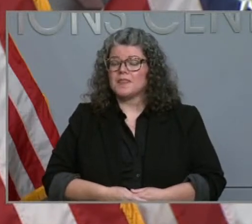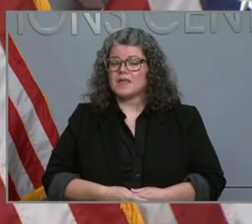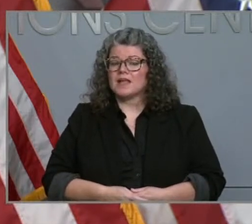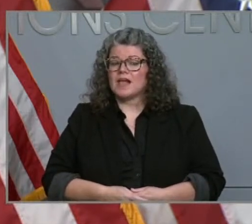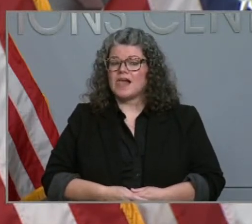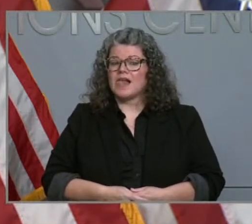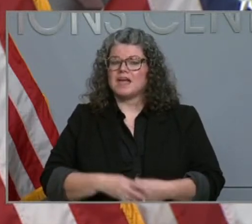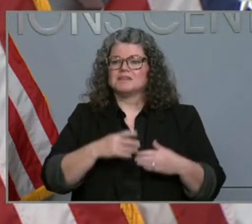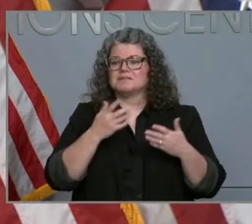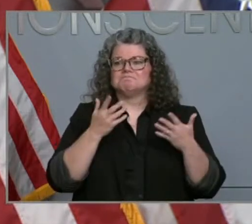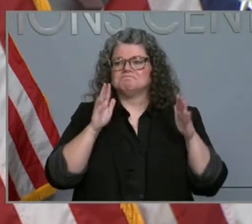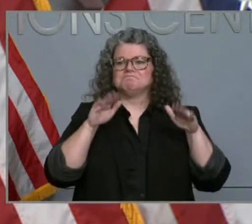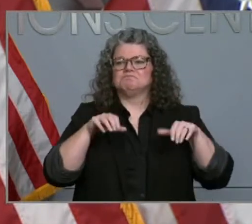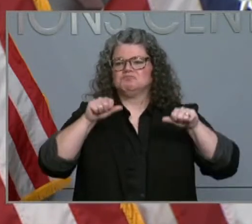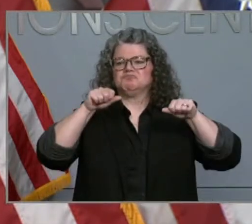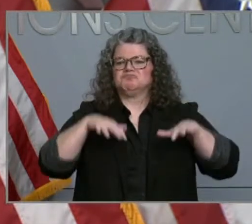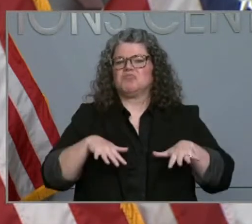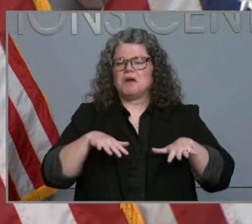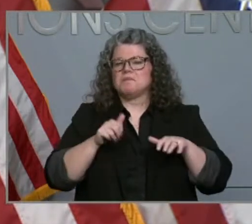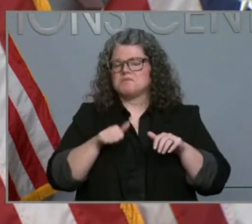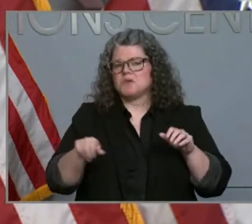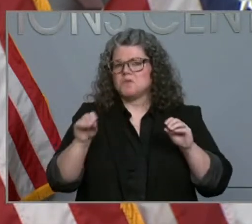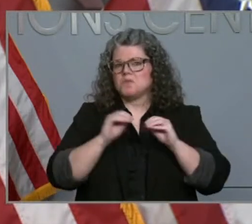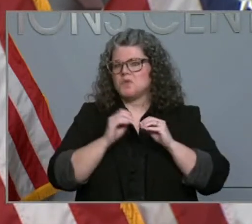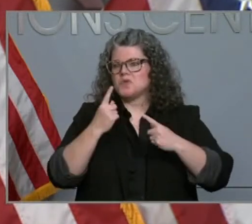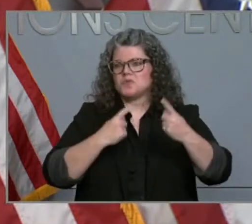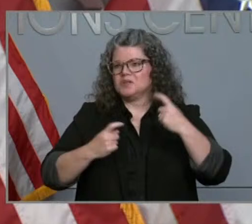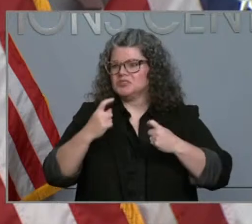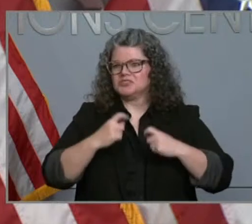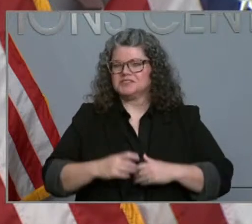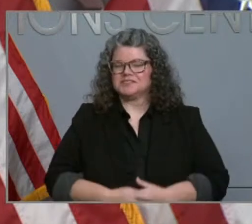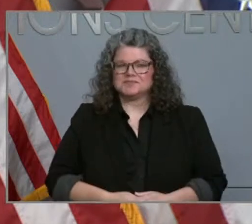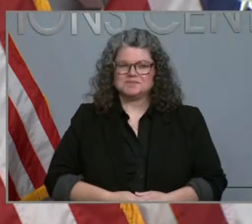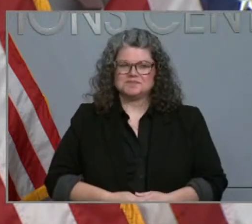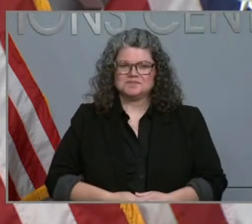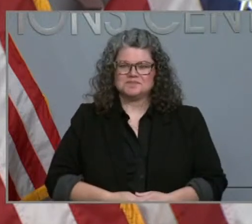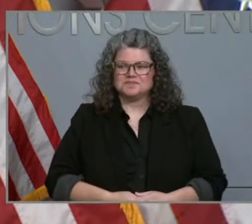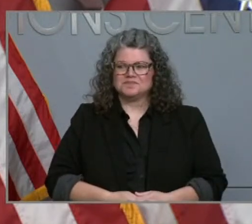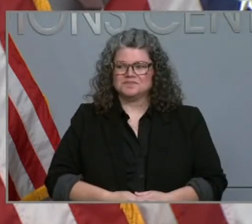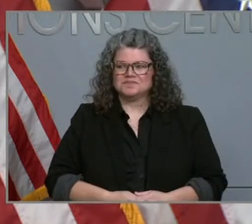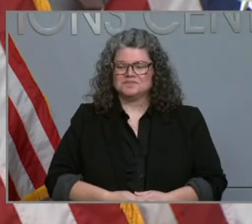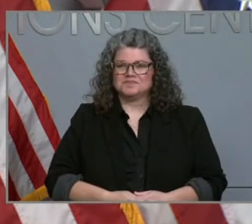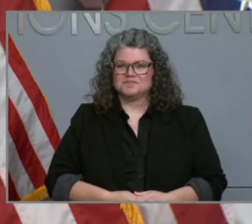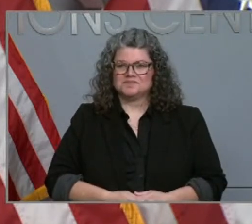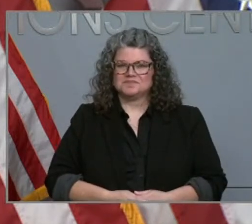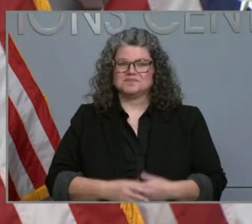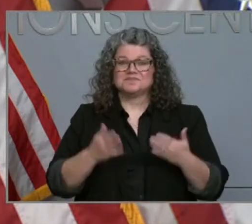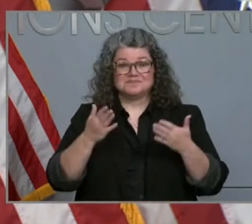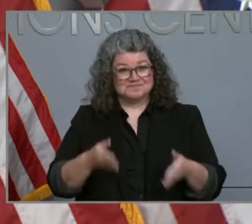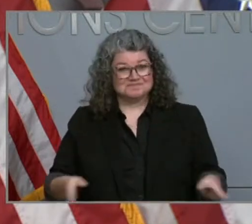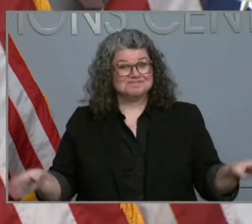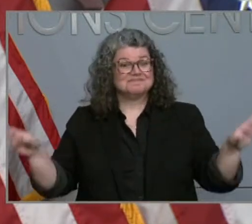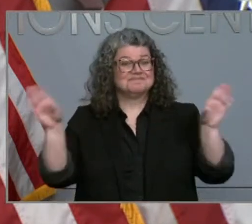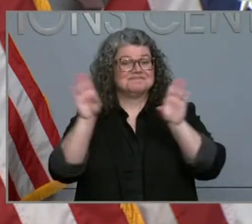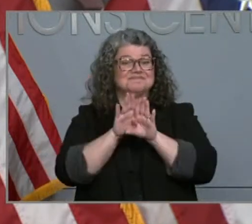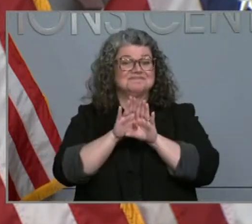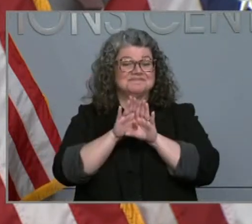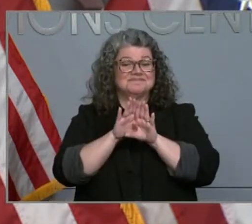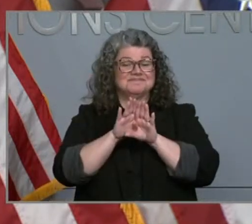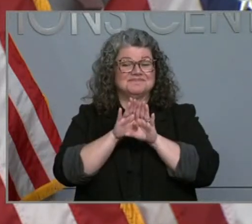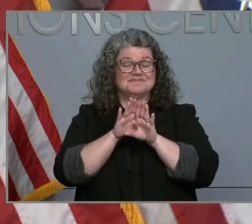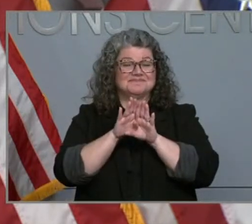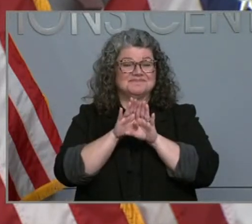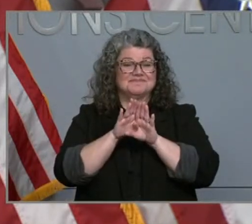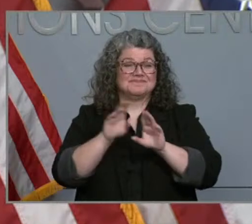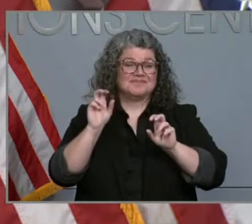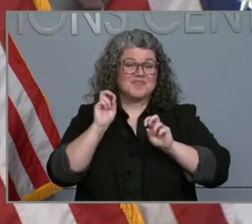They went ahead and dropped, so we are no more callers online. Then we are calling this complete, and